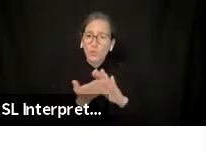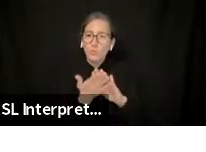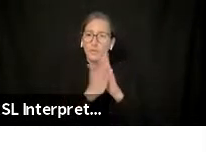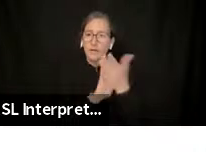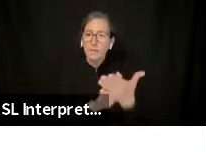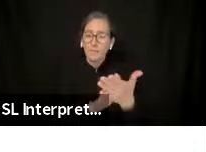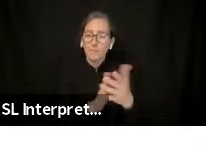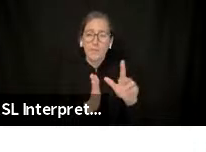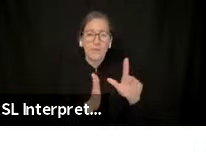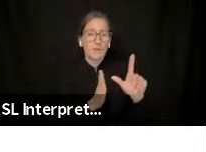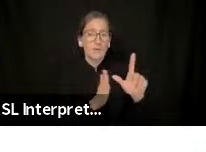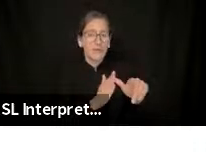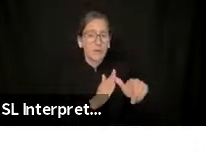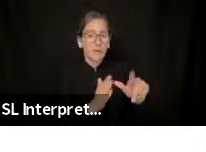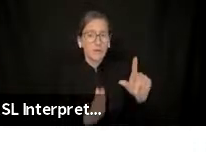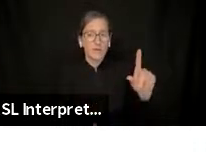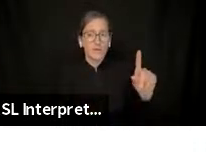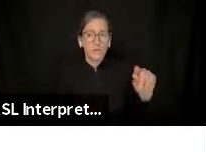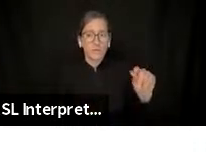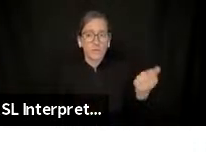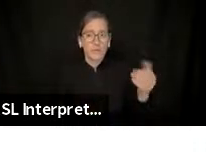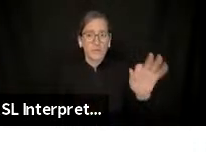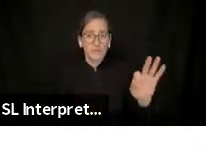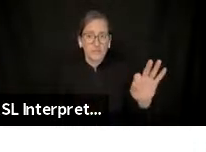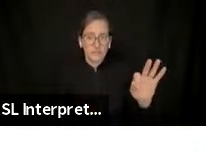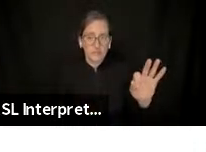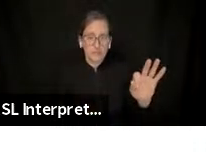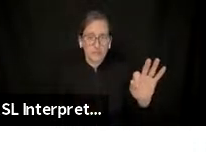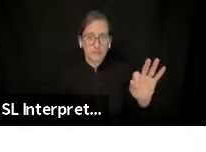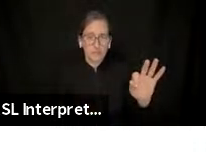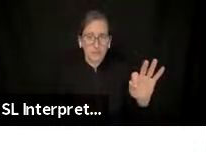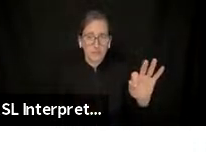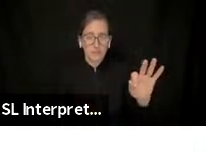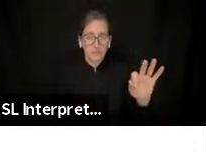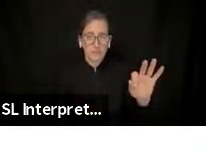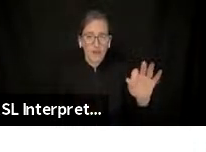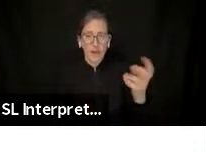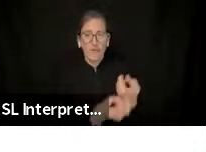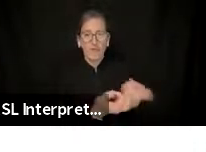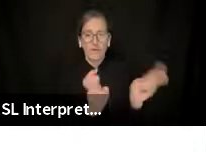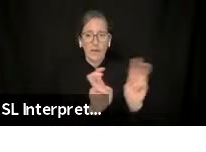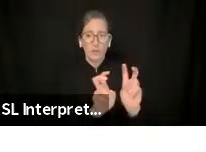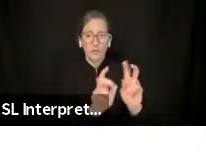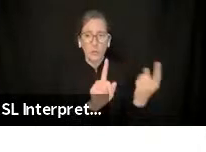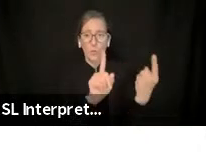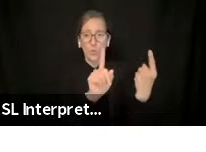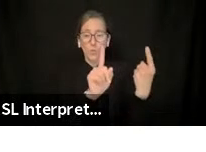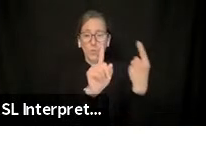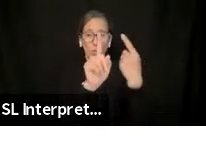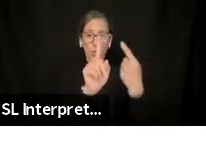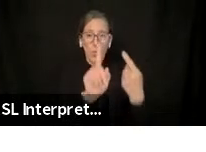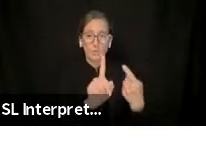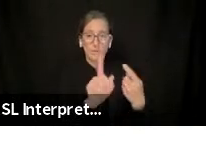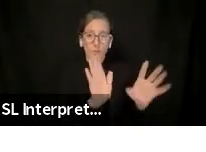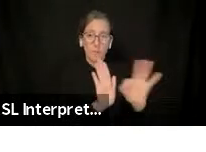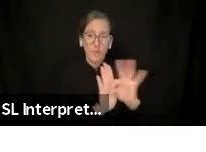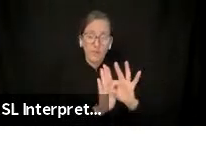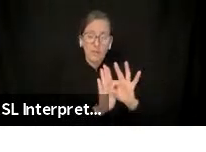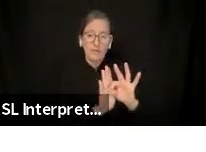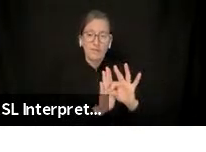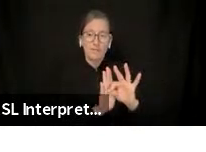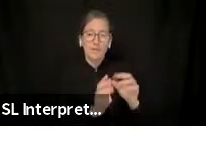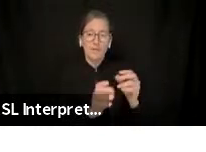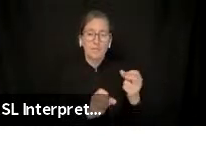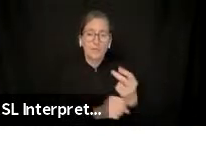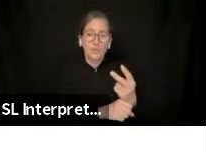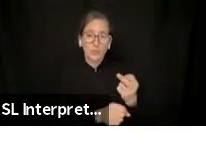in 2019, at the council goal setting biennium process, there were specific